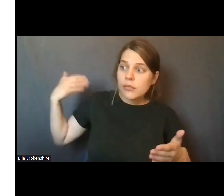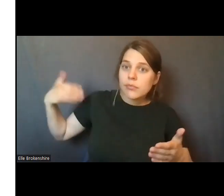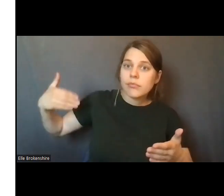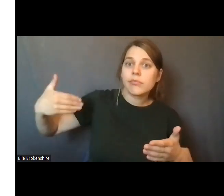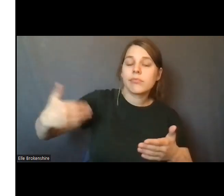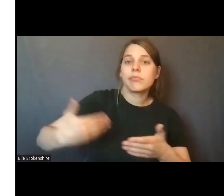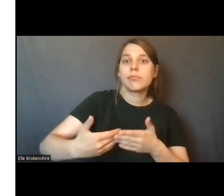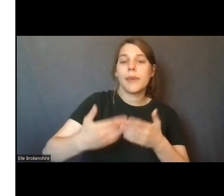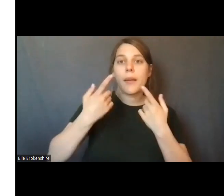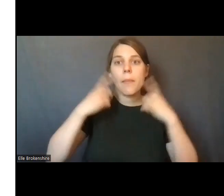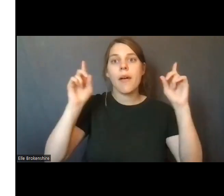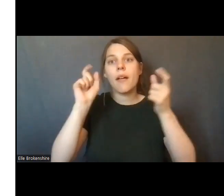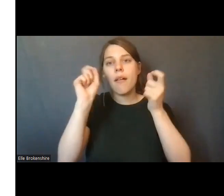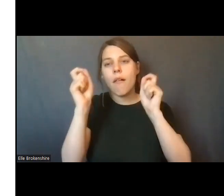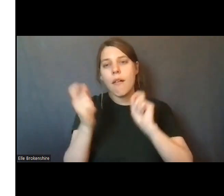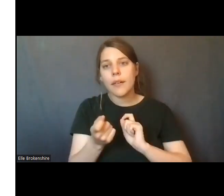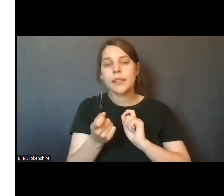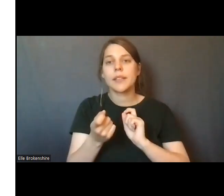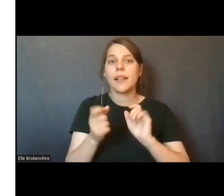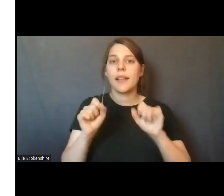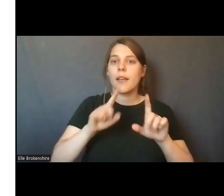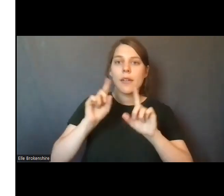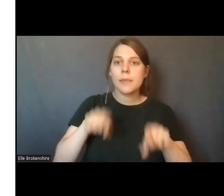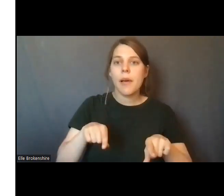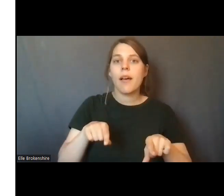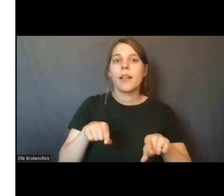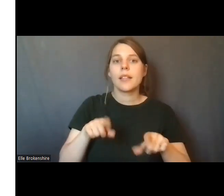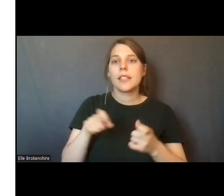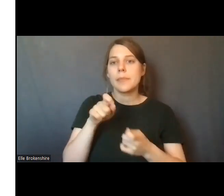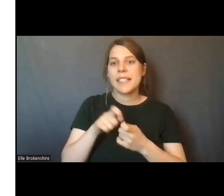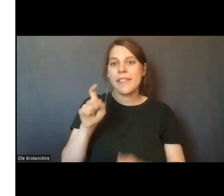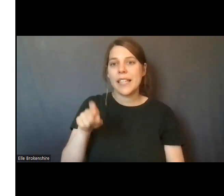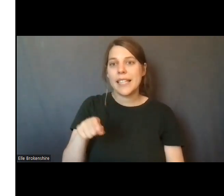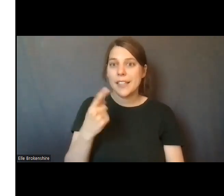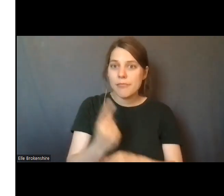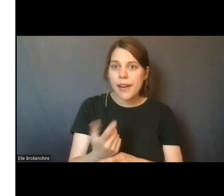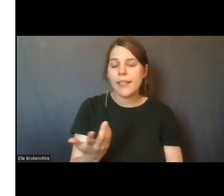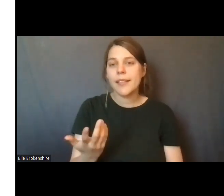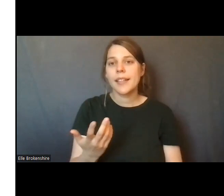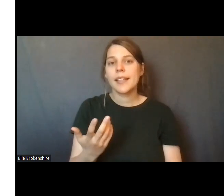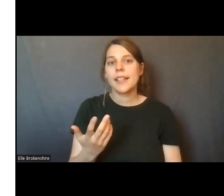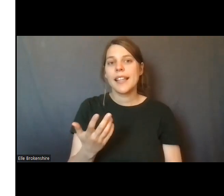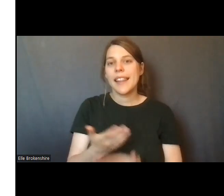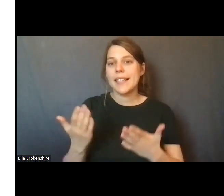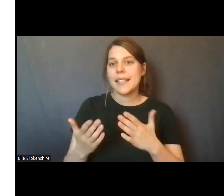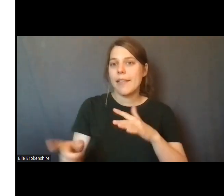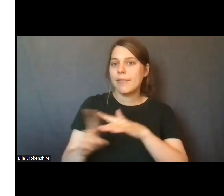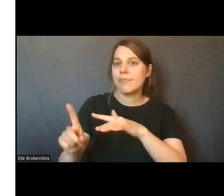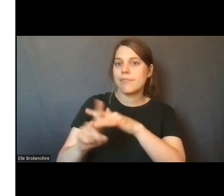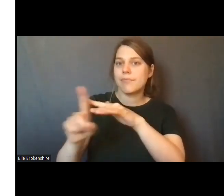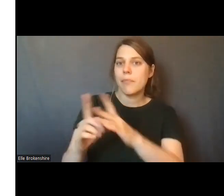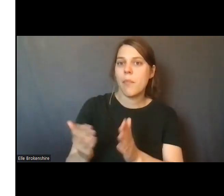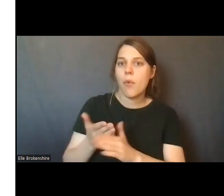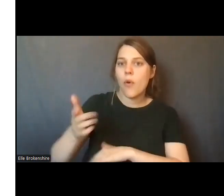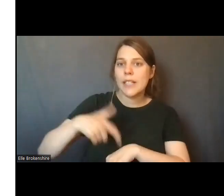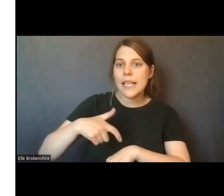to make these alterations so that we're being responsive to specific needs, right, that have come up over time,